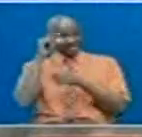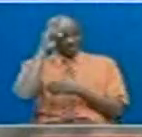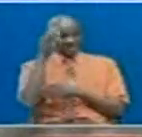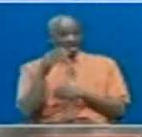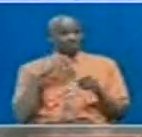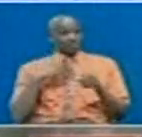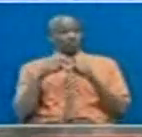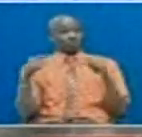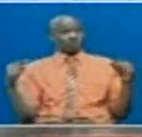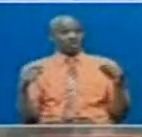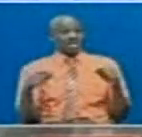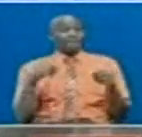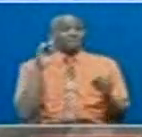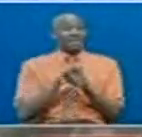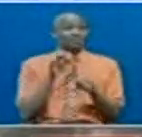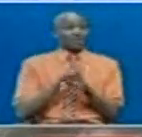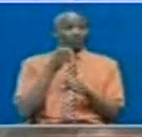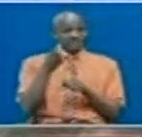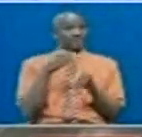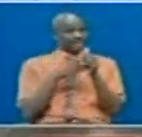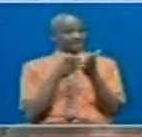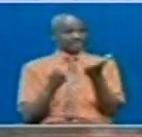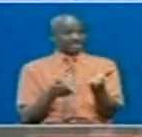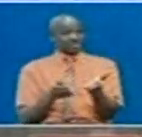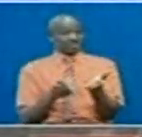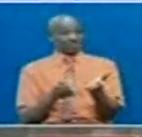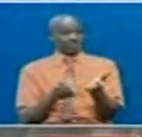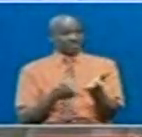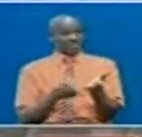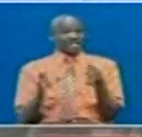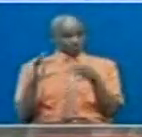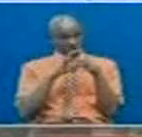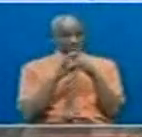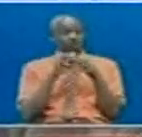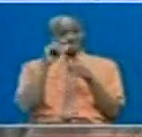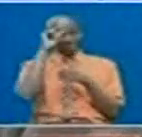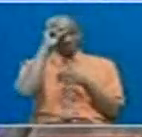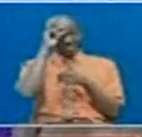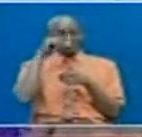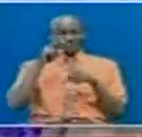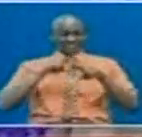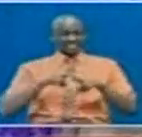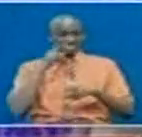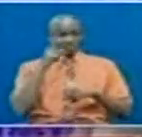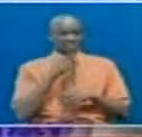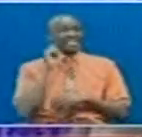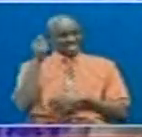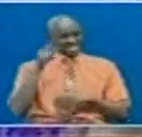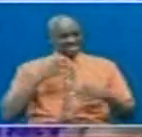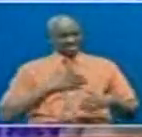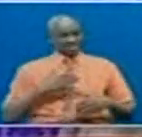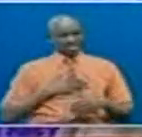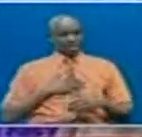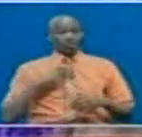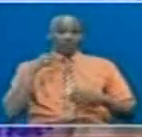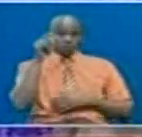in opposition, most of them were still leaders in that coalition government. And they sat down and said, as Kenya, we're